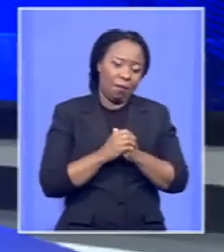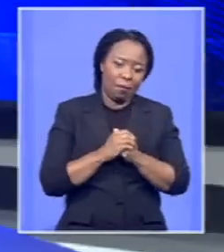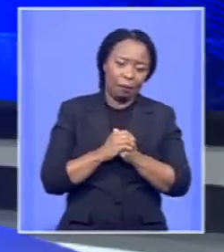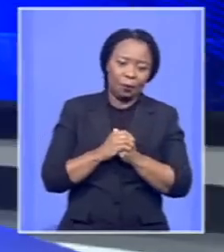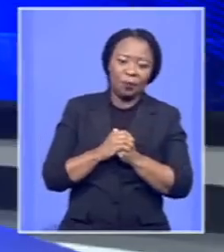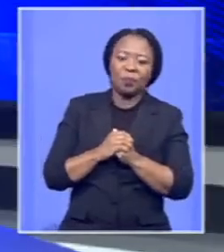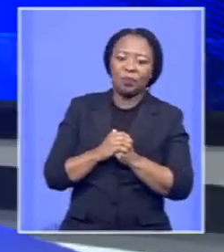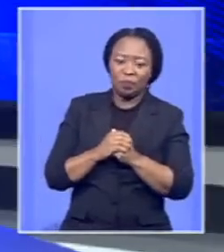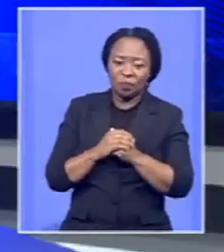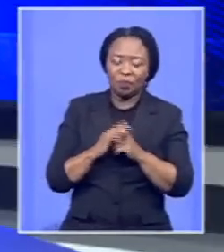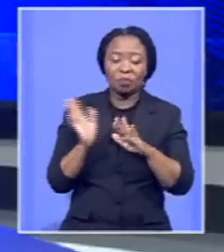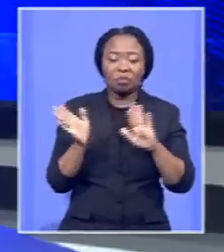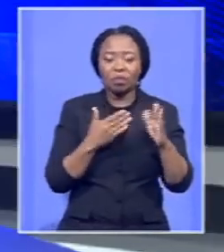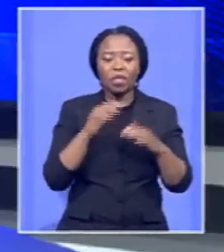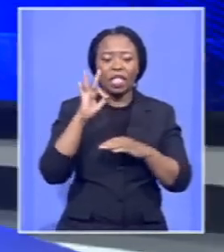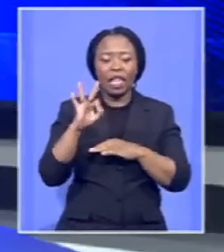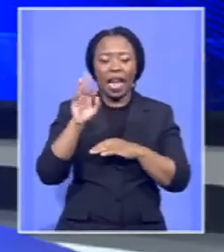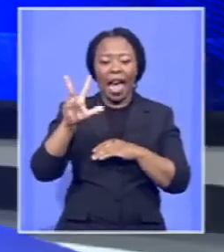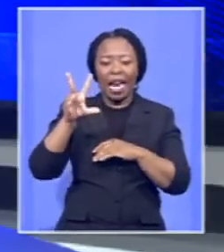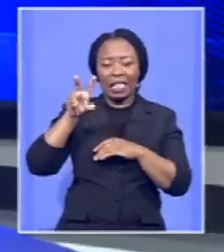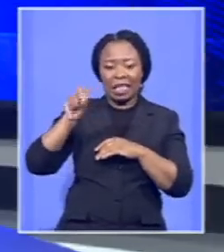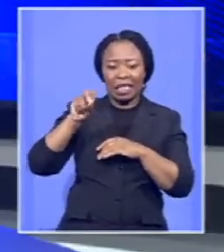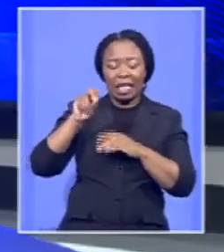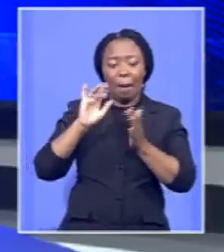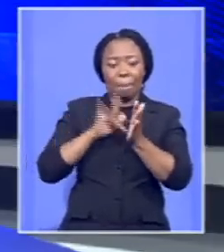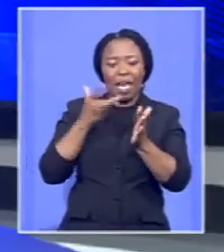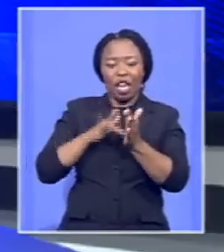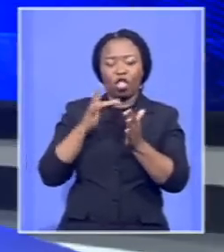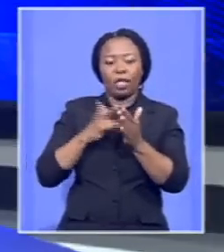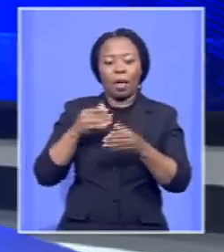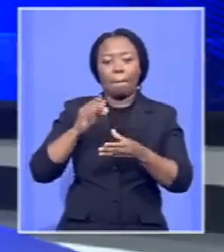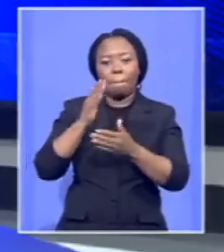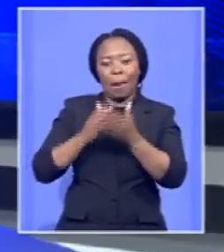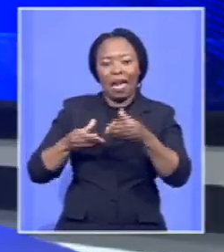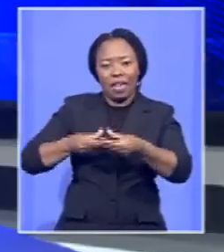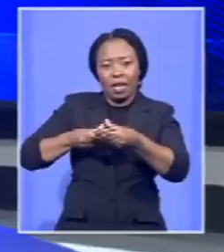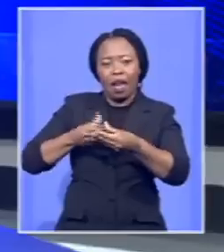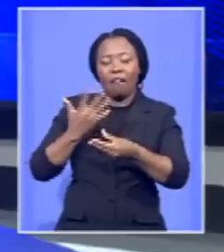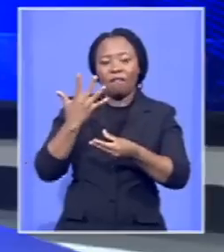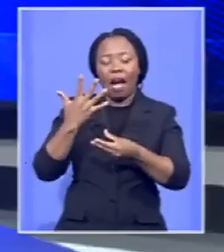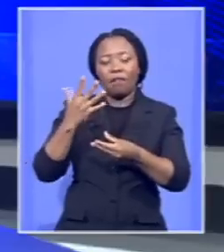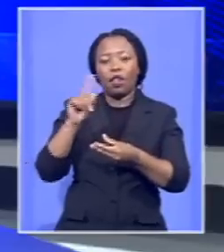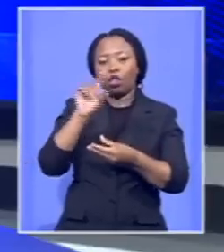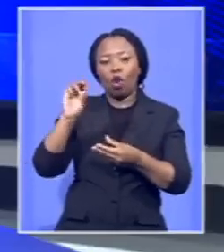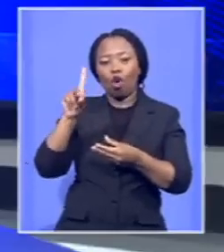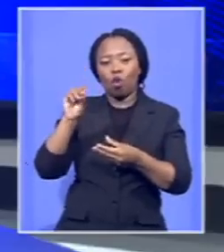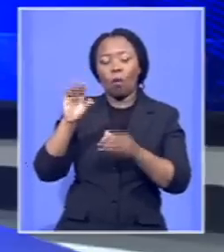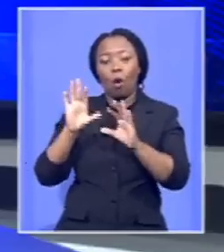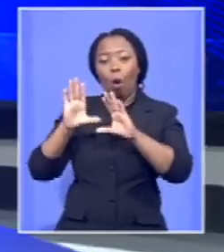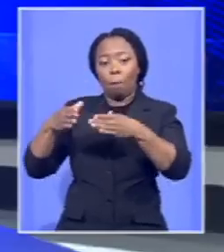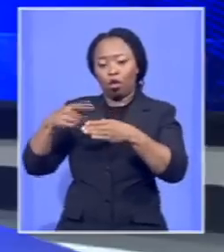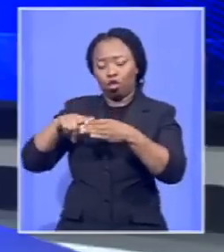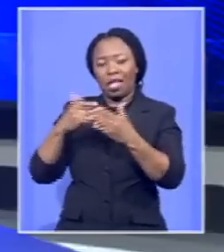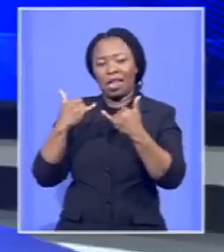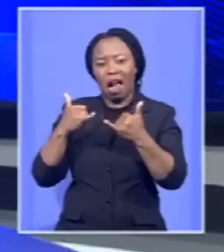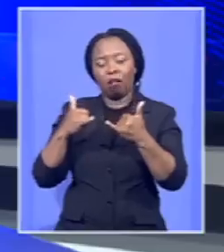And as the final findings of the 380 pages of Part 5 of the Zondo Commission report is broken down and analysed,